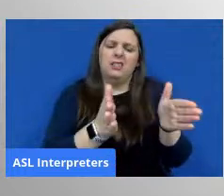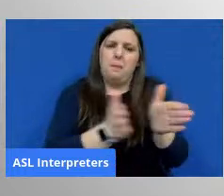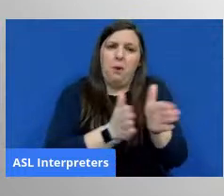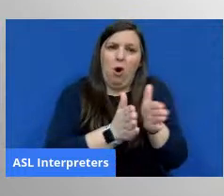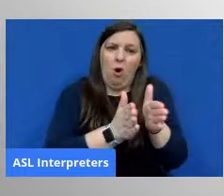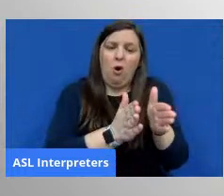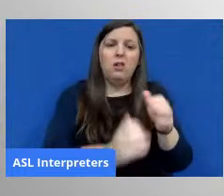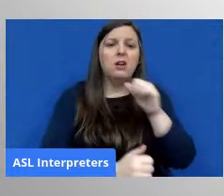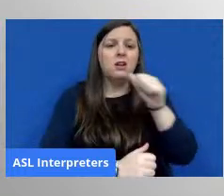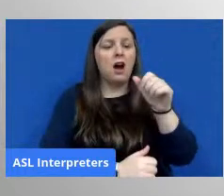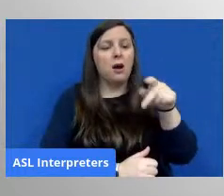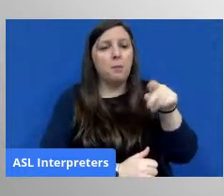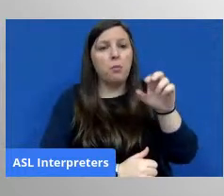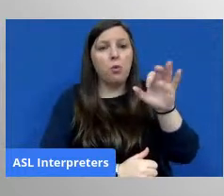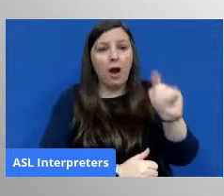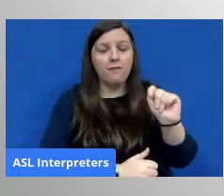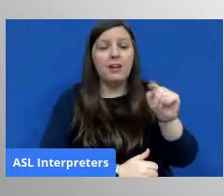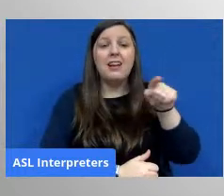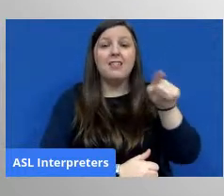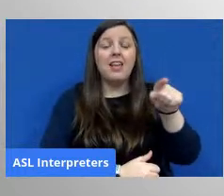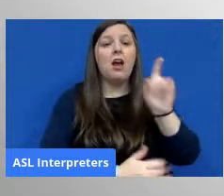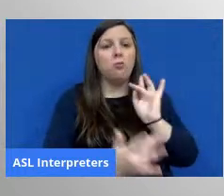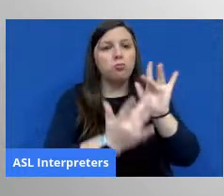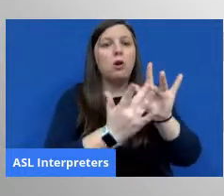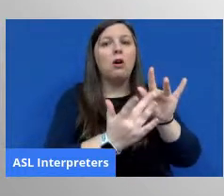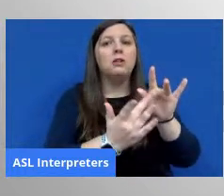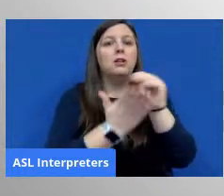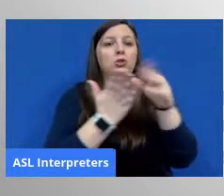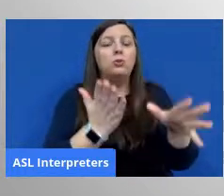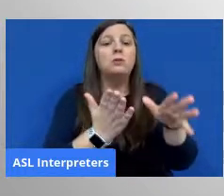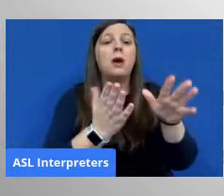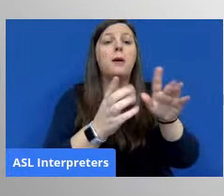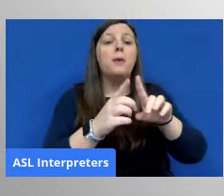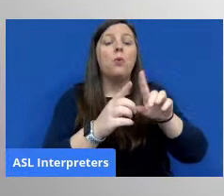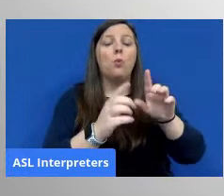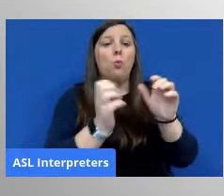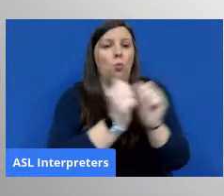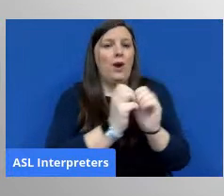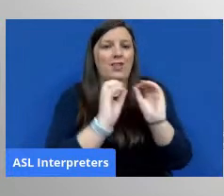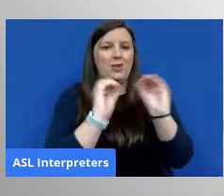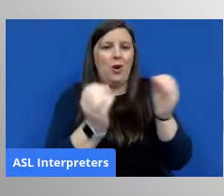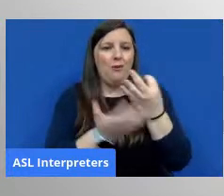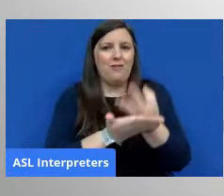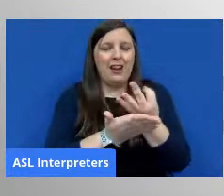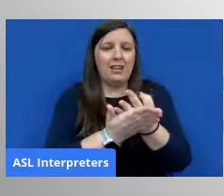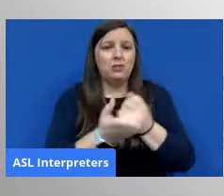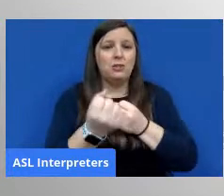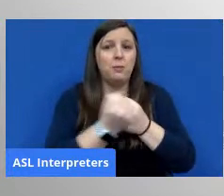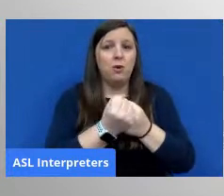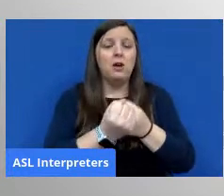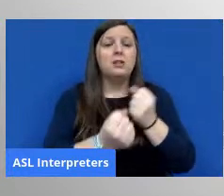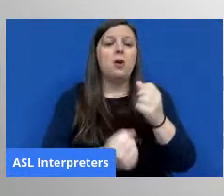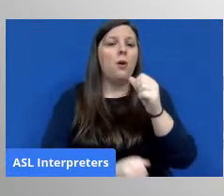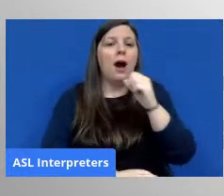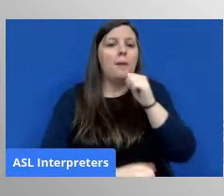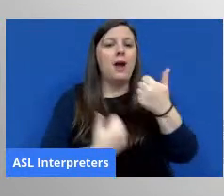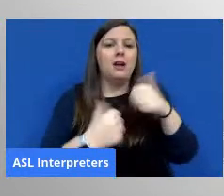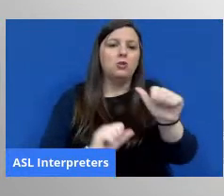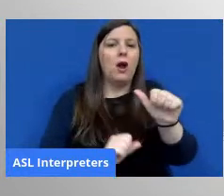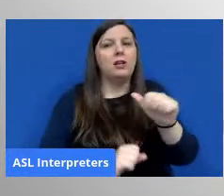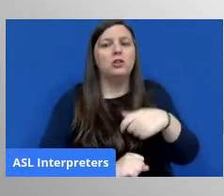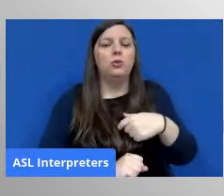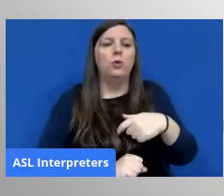students, but they're having to do so without the financial support. And so I'm not trying to hijack your agenda, but I